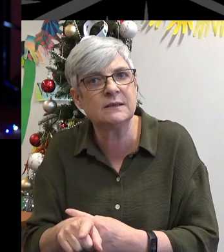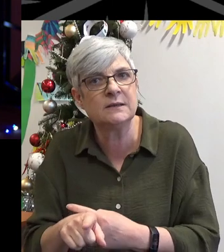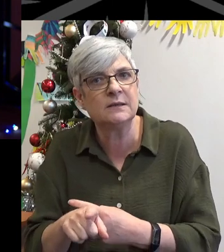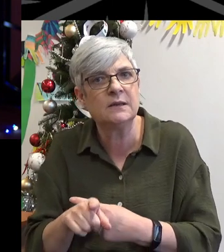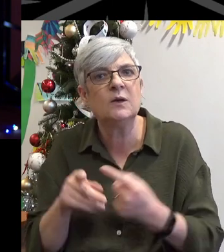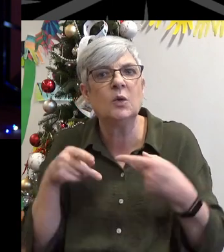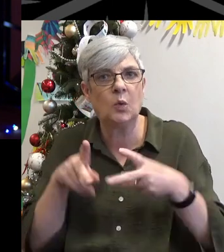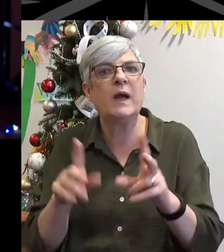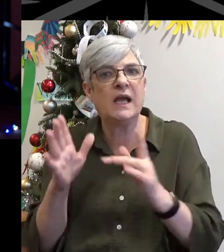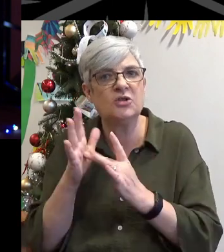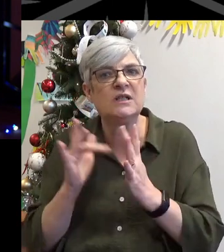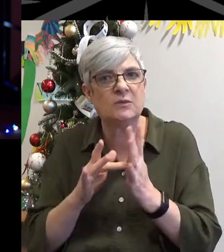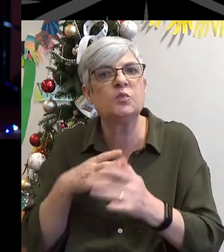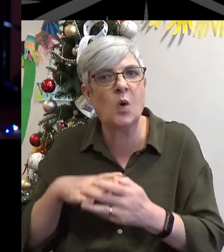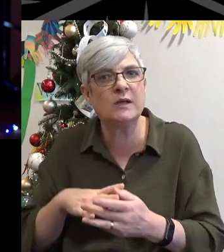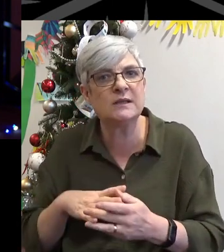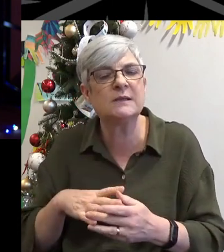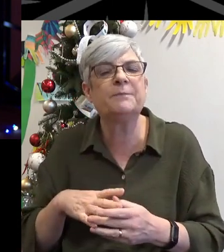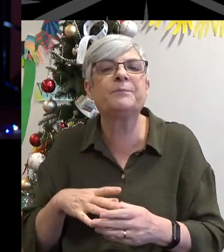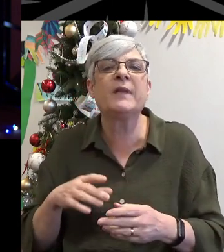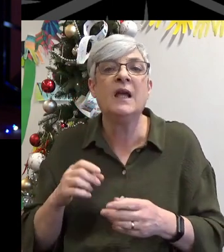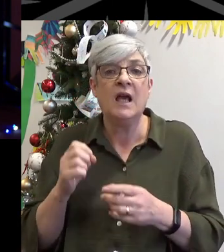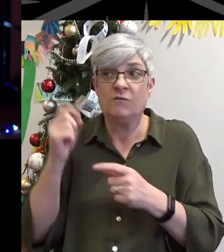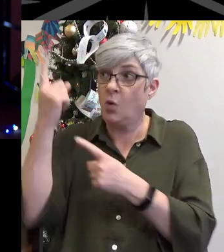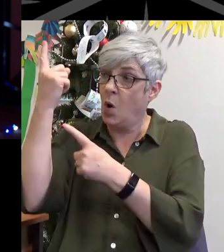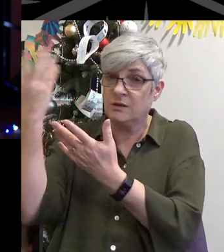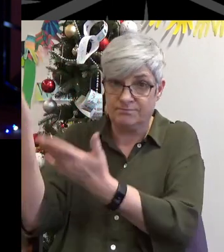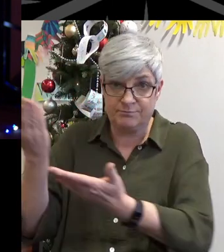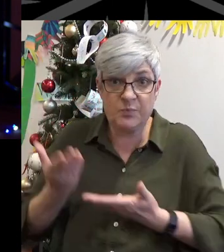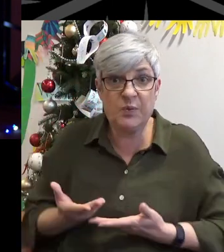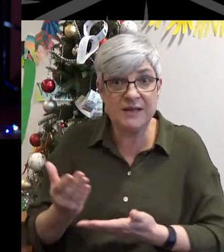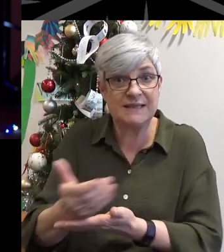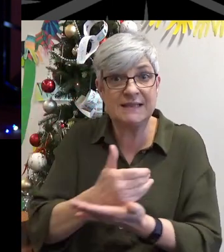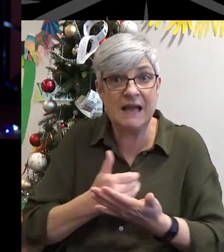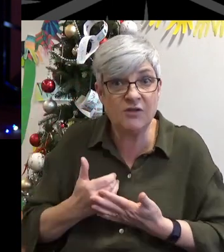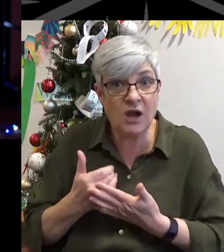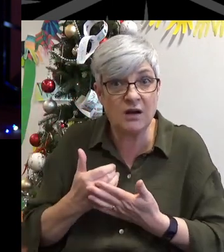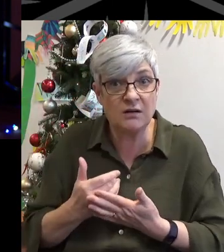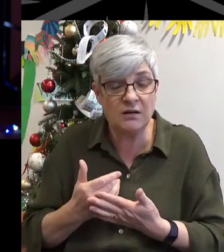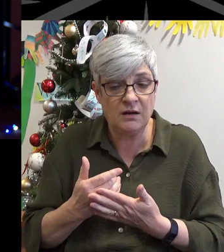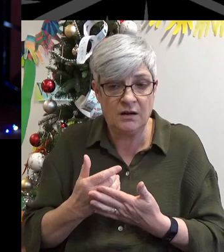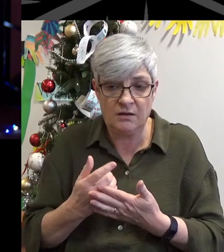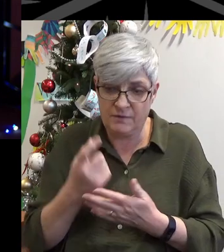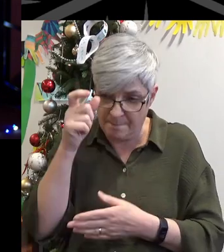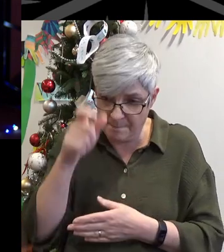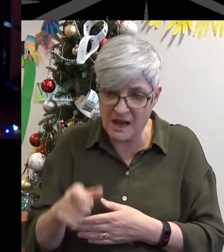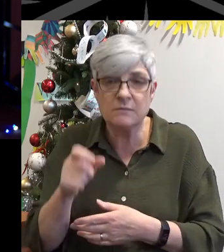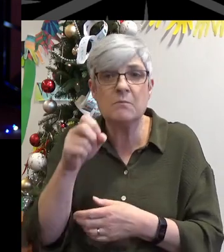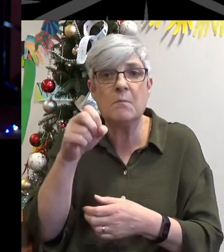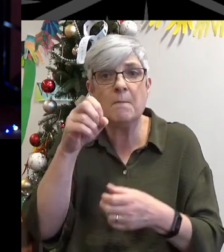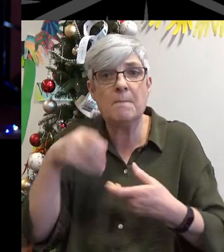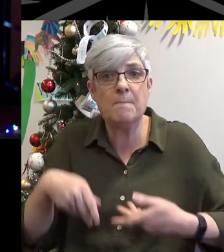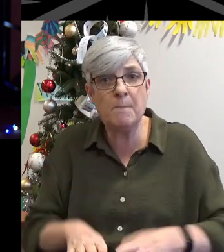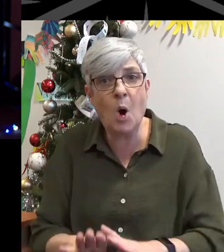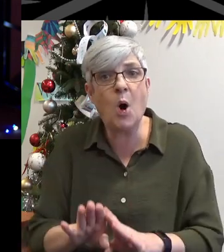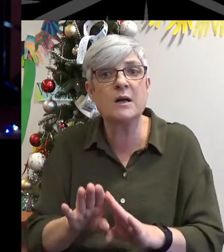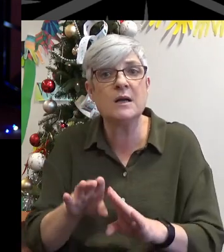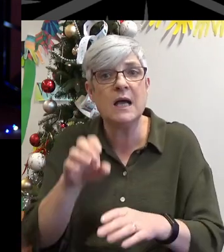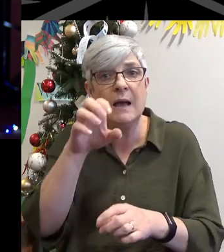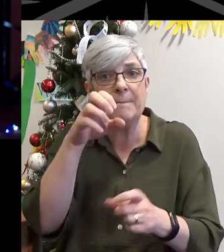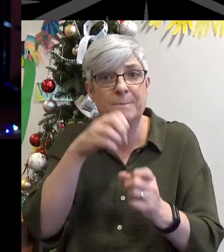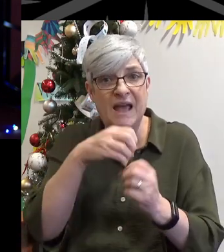as he wants us to? If God offers us a Savior, then if the one born at Bethlehem, about whom there was that fuss 2,000 years